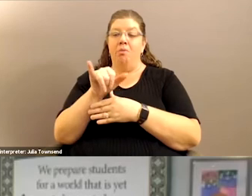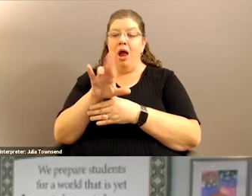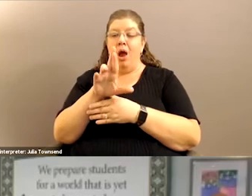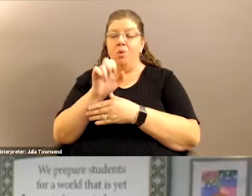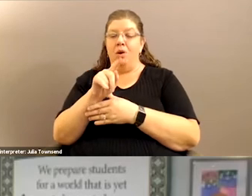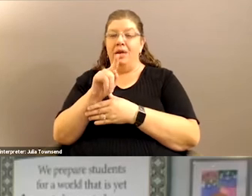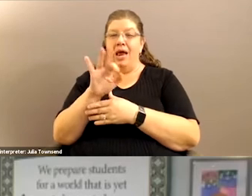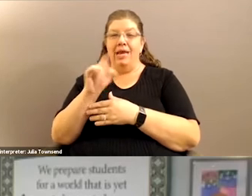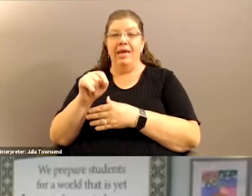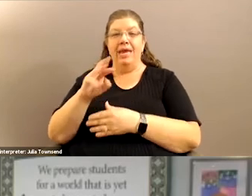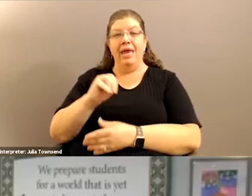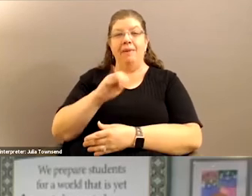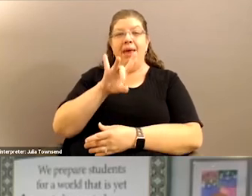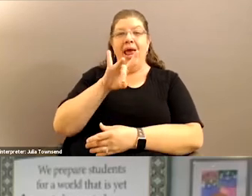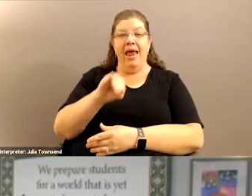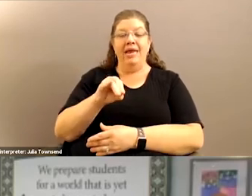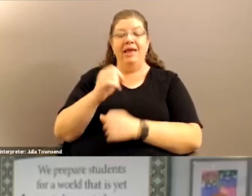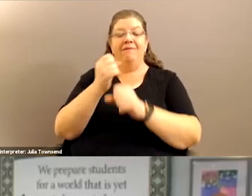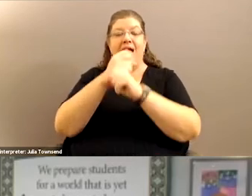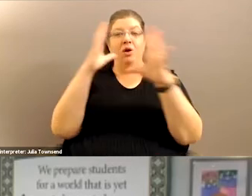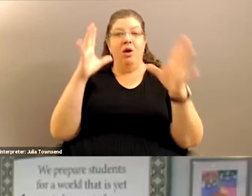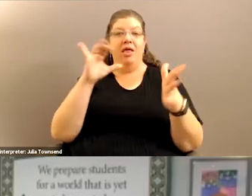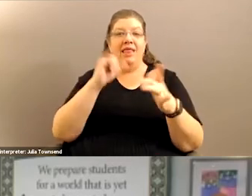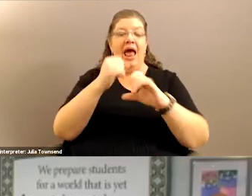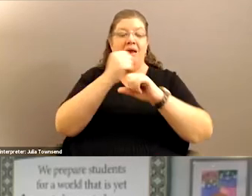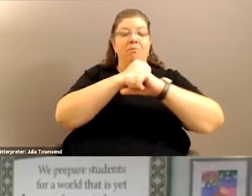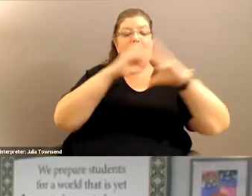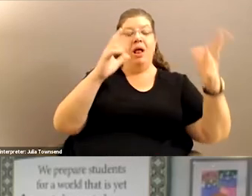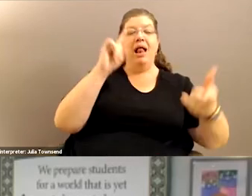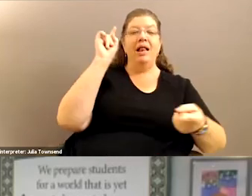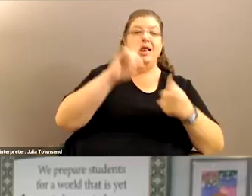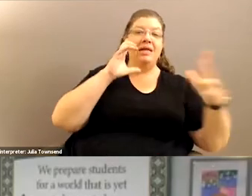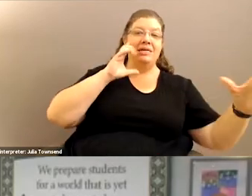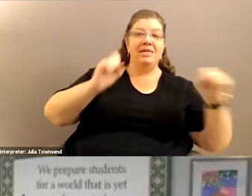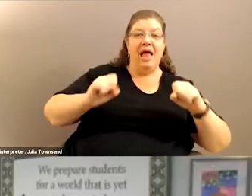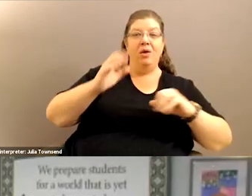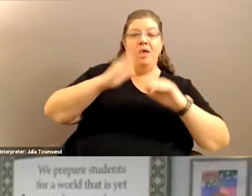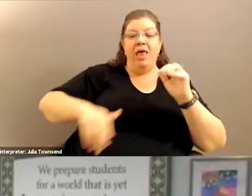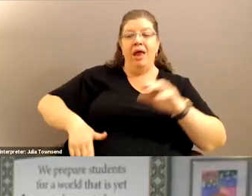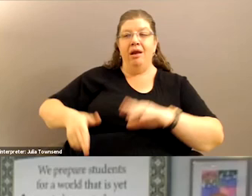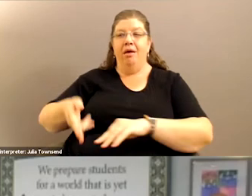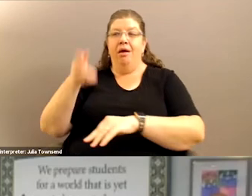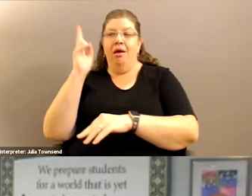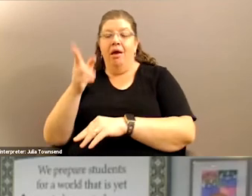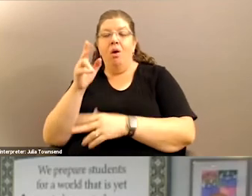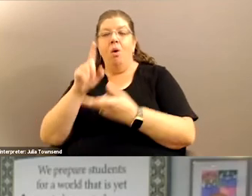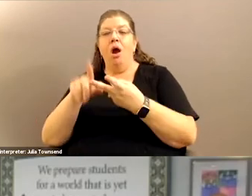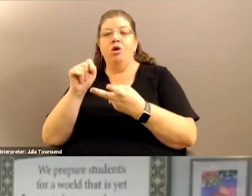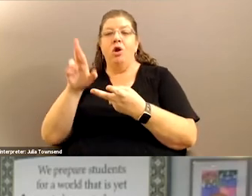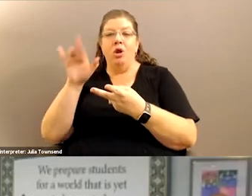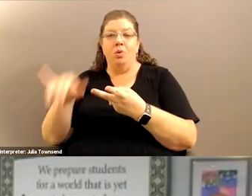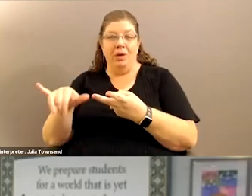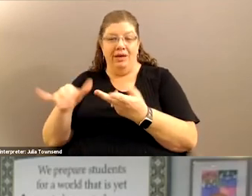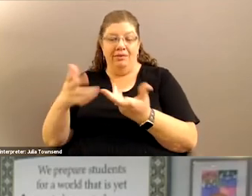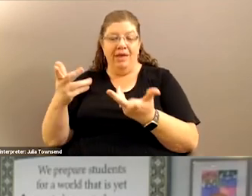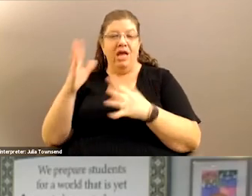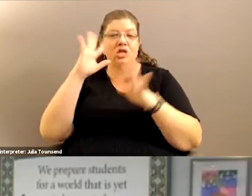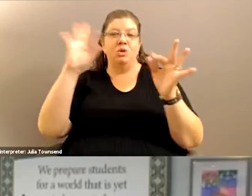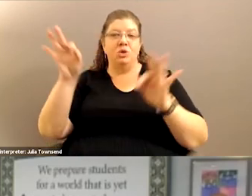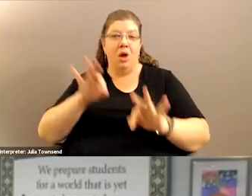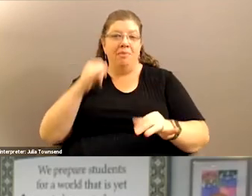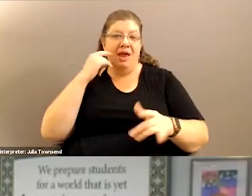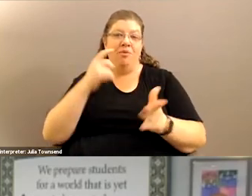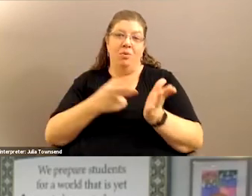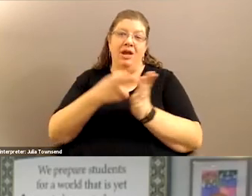m80 firecracker is orders of magnitude less loud than a howard surround or artillery as it was described if we're being